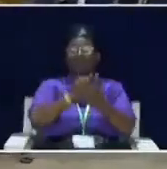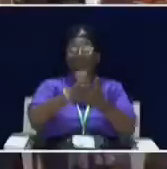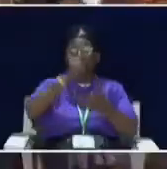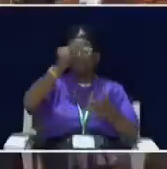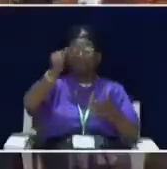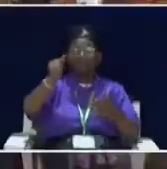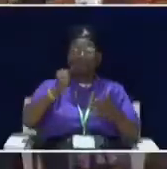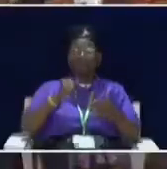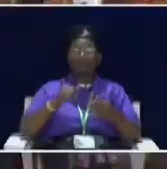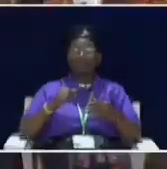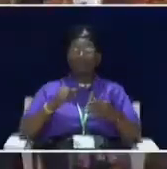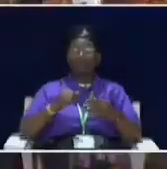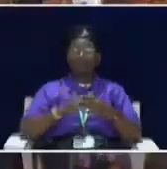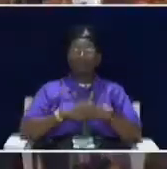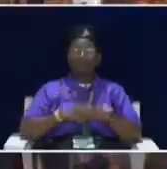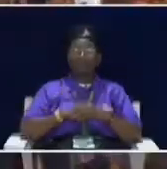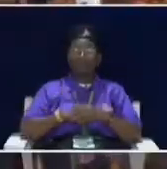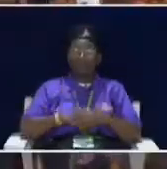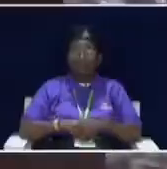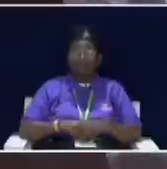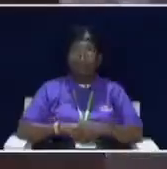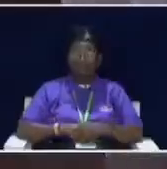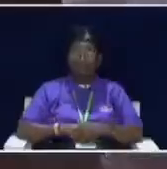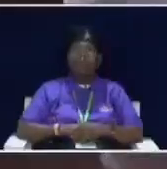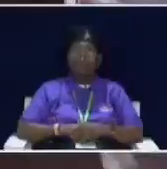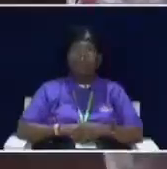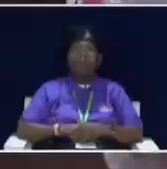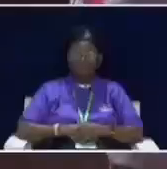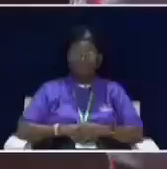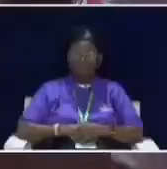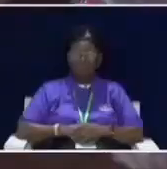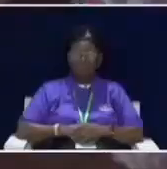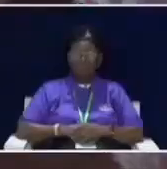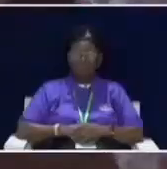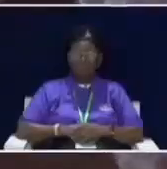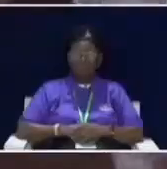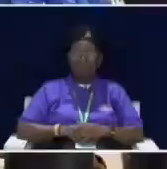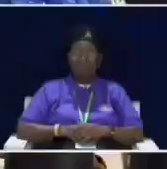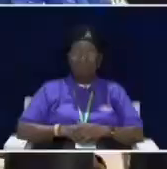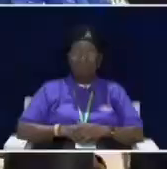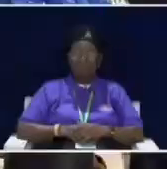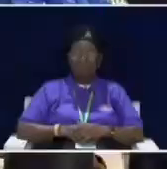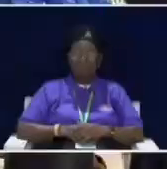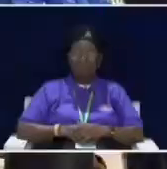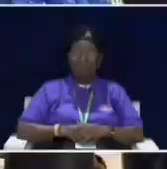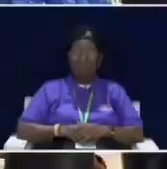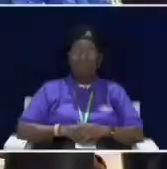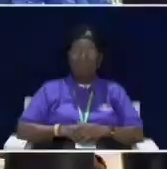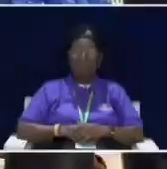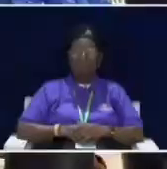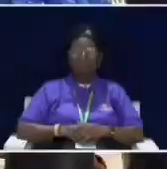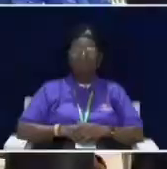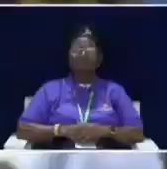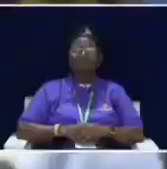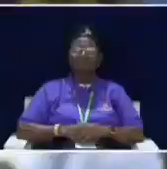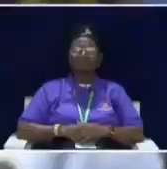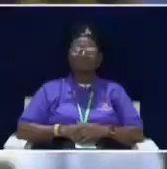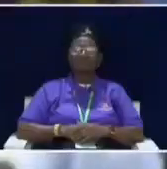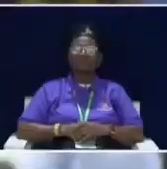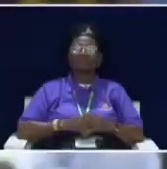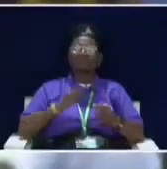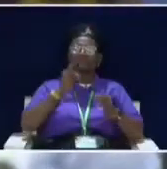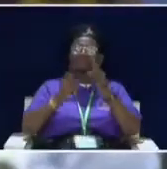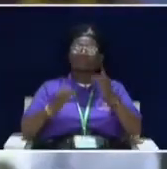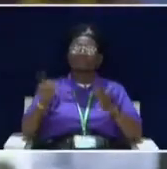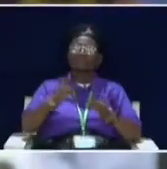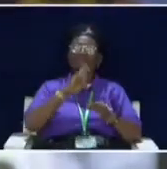Wama kigbe lojojumo iyanu iyanu iyanu. If you are that